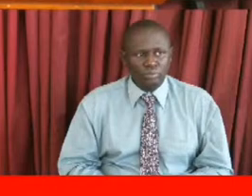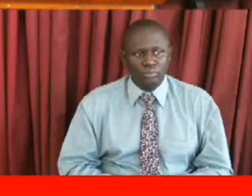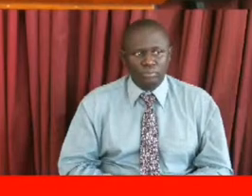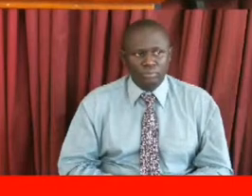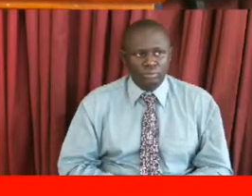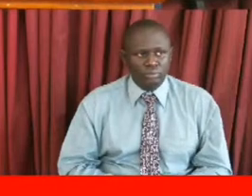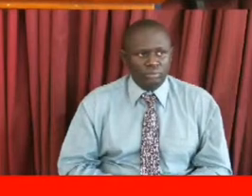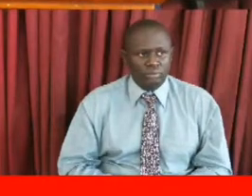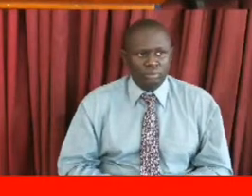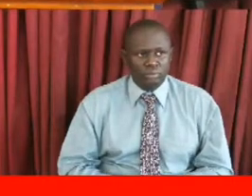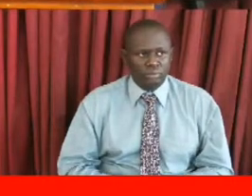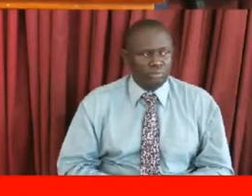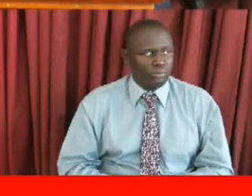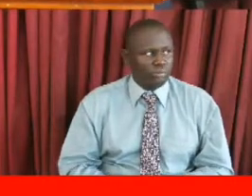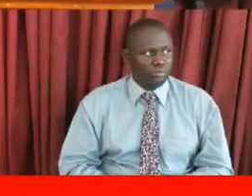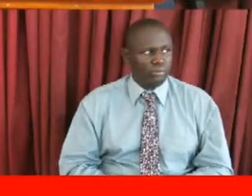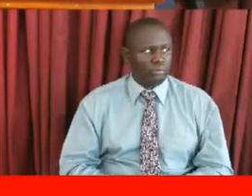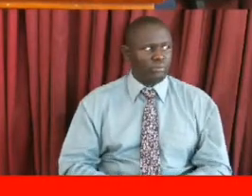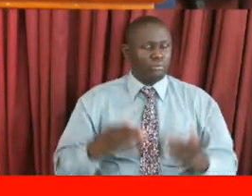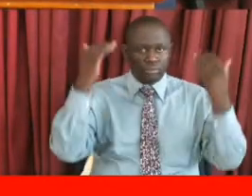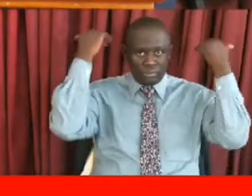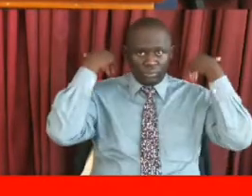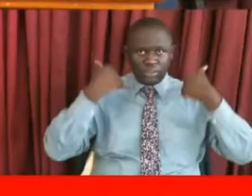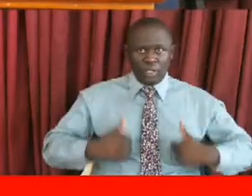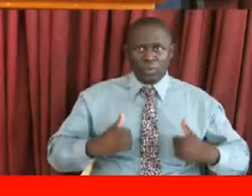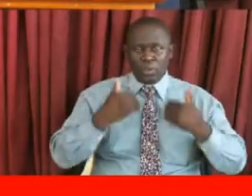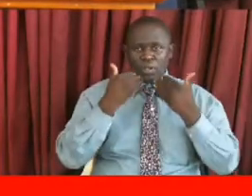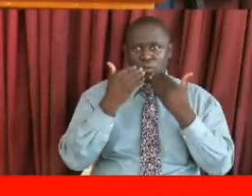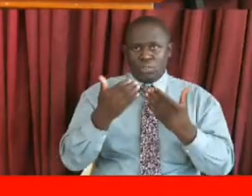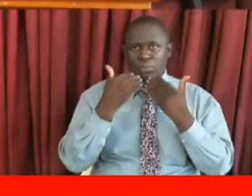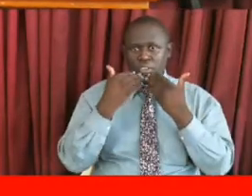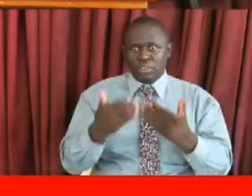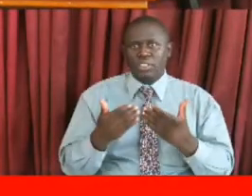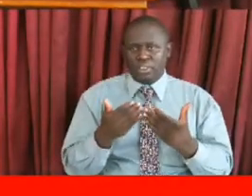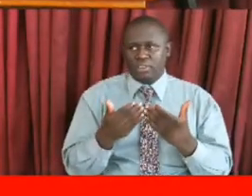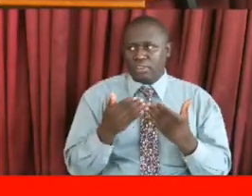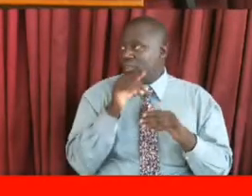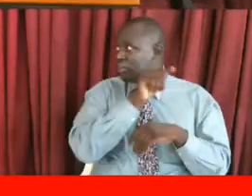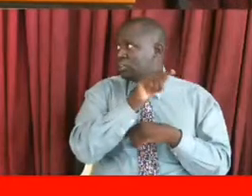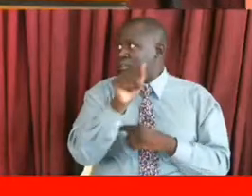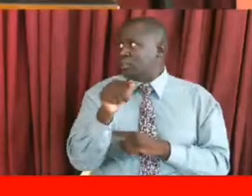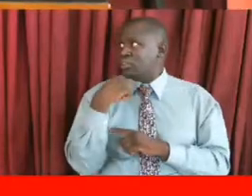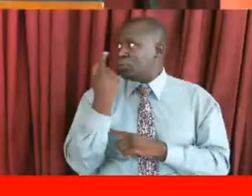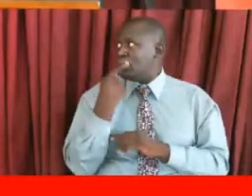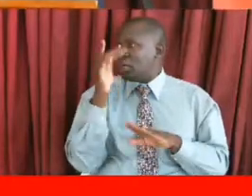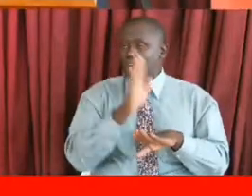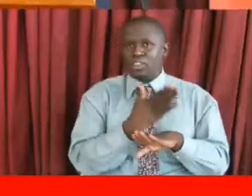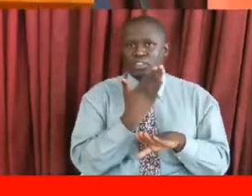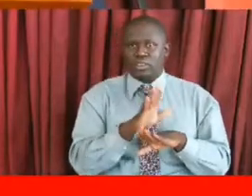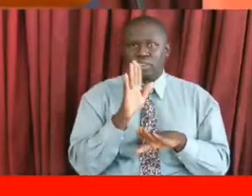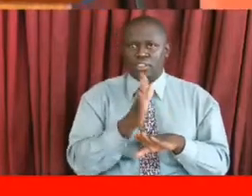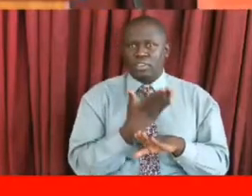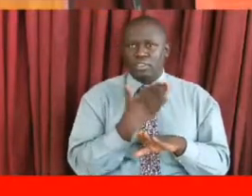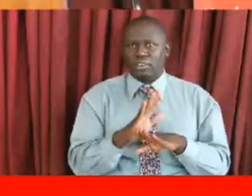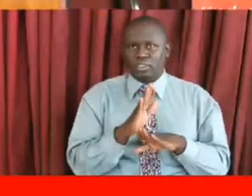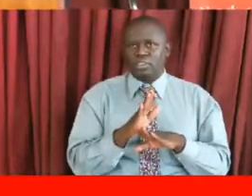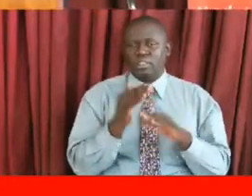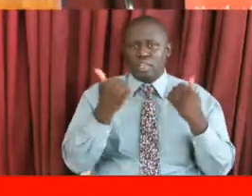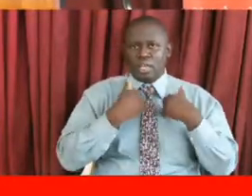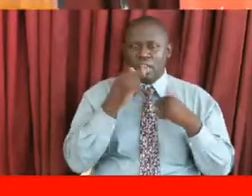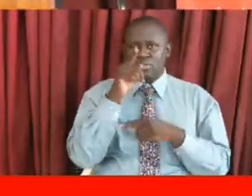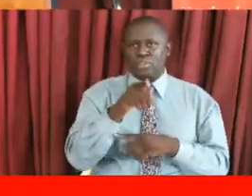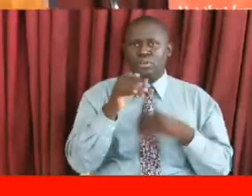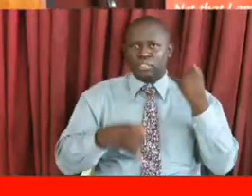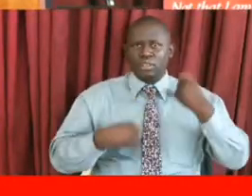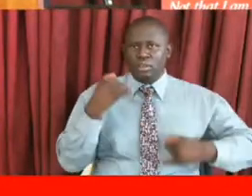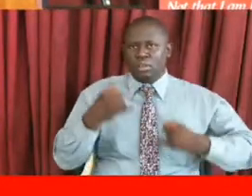amen I'd like to appreciate the music Ministry have you enjoyed the song service give them a